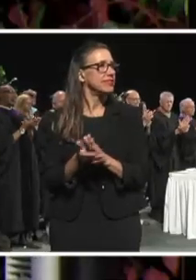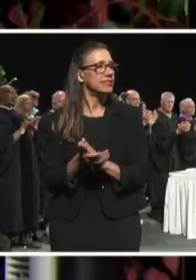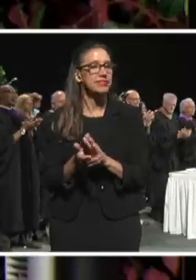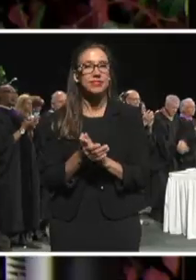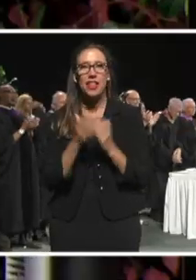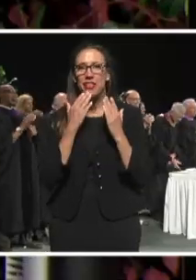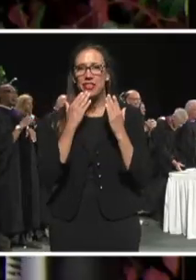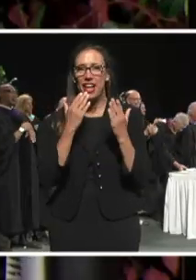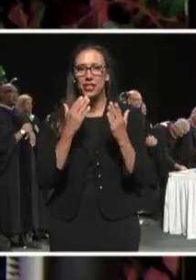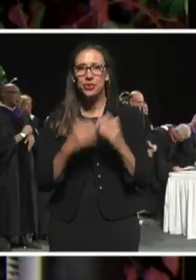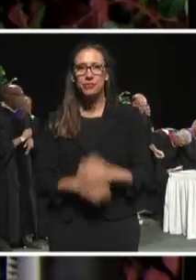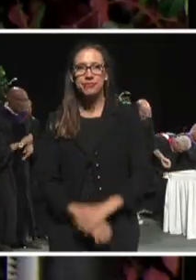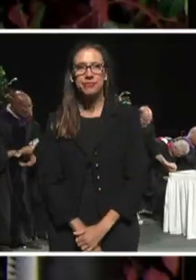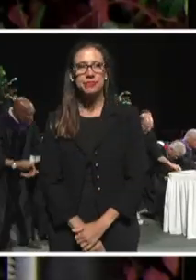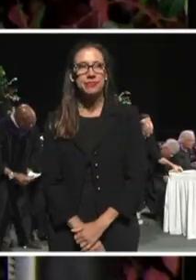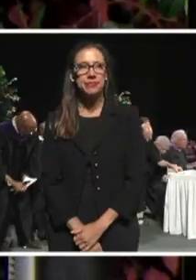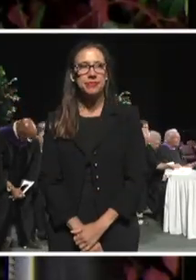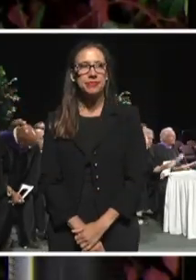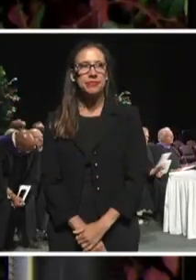Thank you.